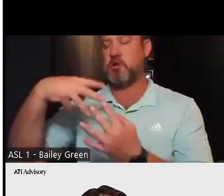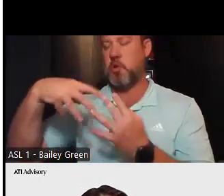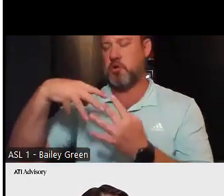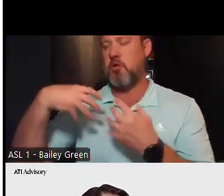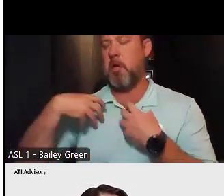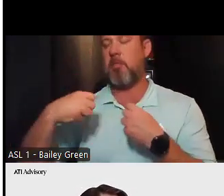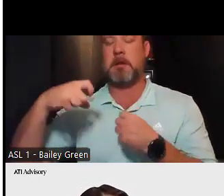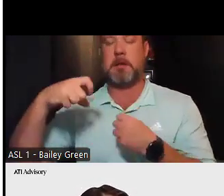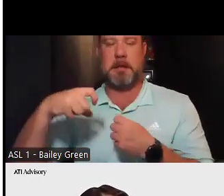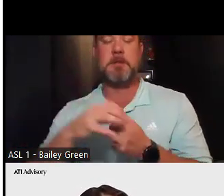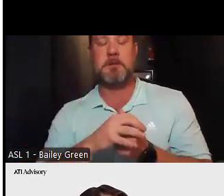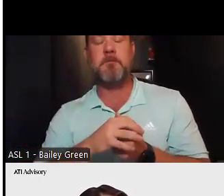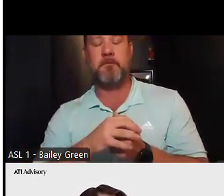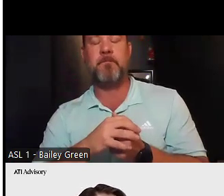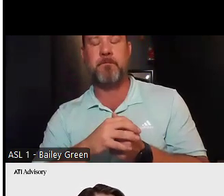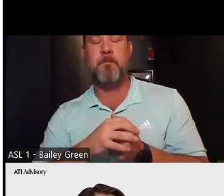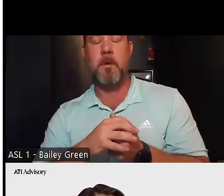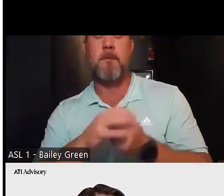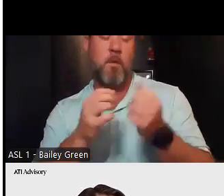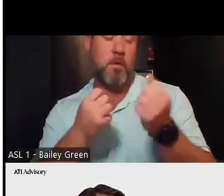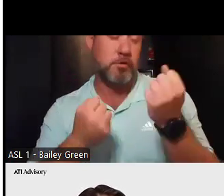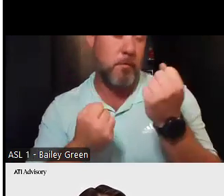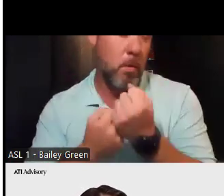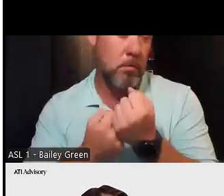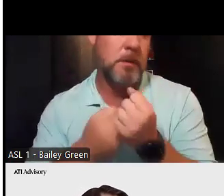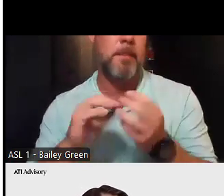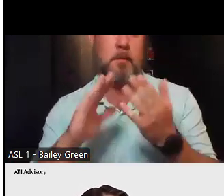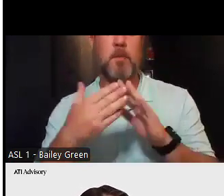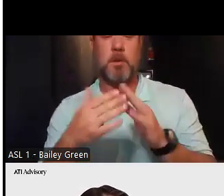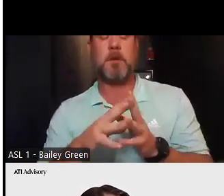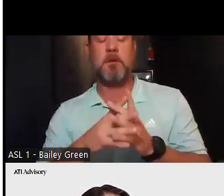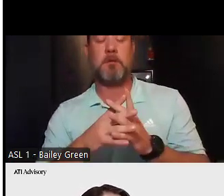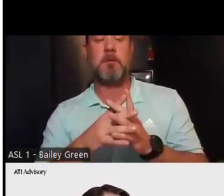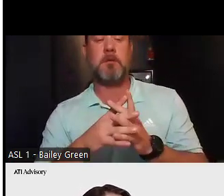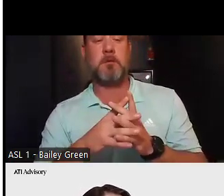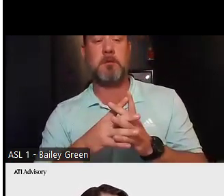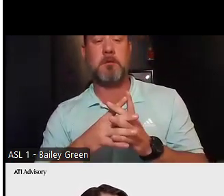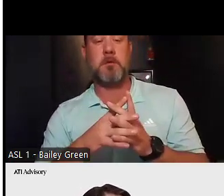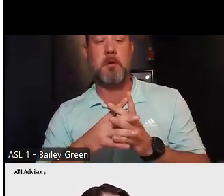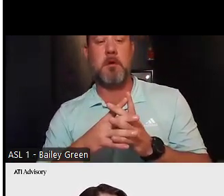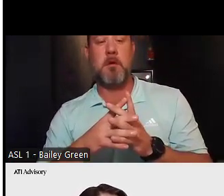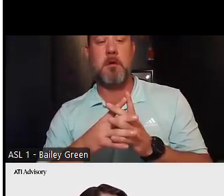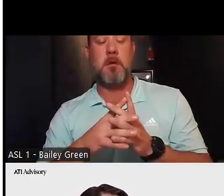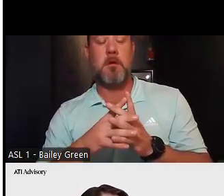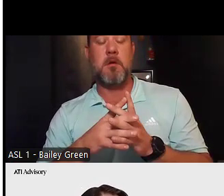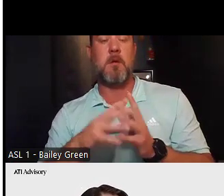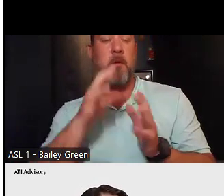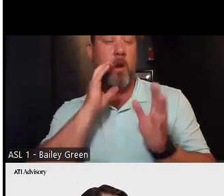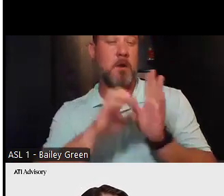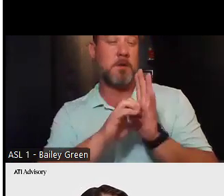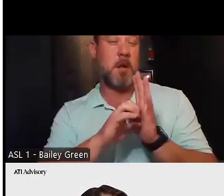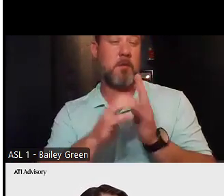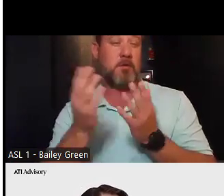health needs to stay and support them being in the community. And so as an example, this service navigation would